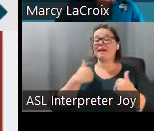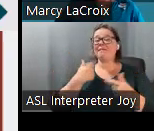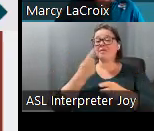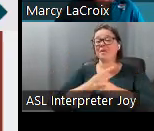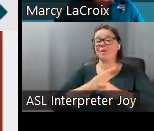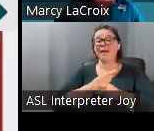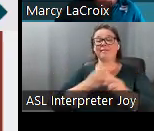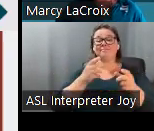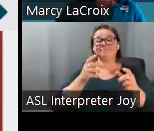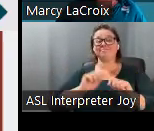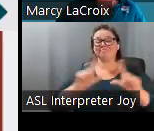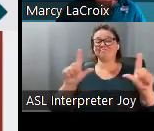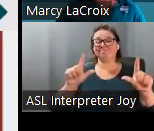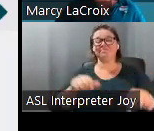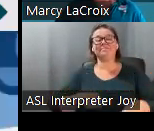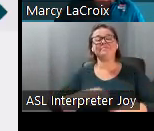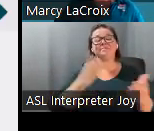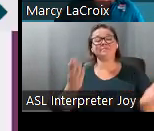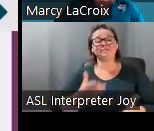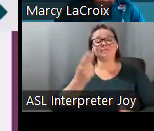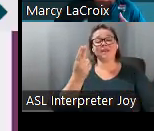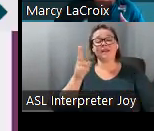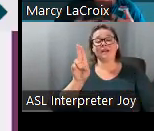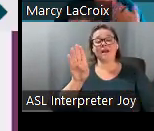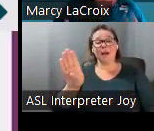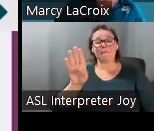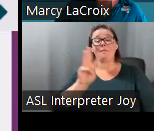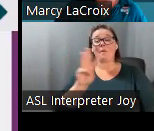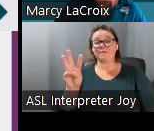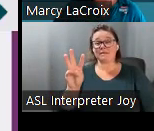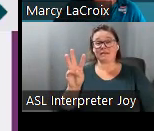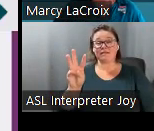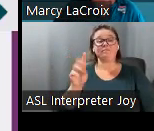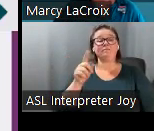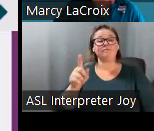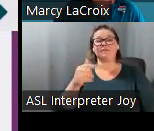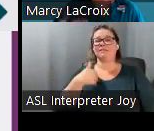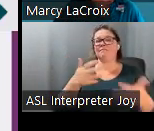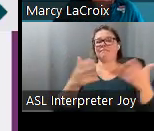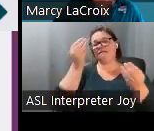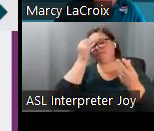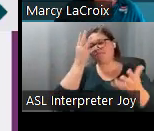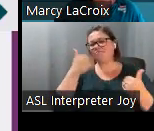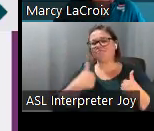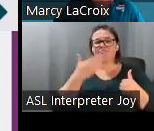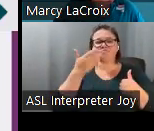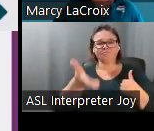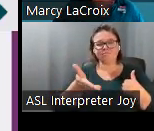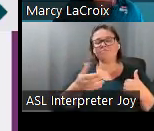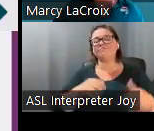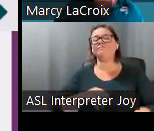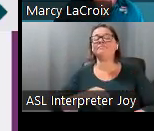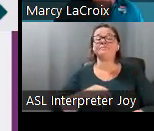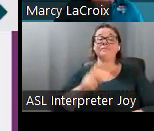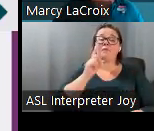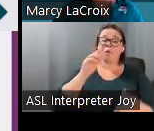So what you're seeing here is the Hub website, and it is a wealth of information, not only for youth, but